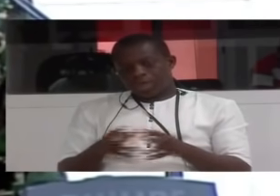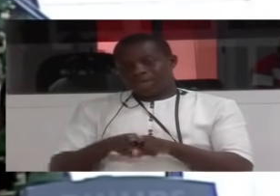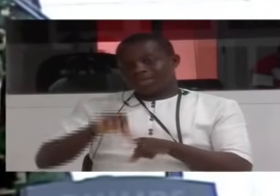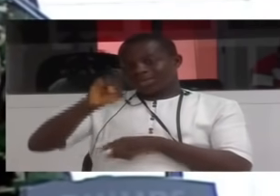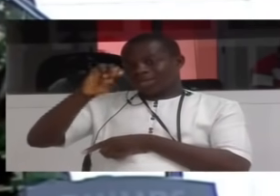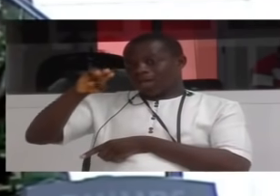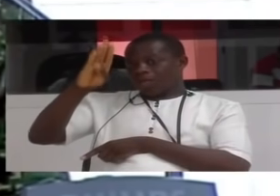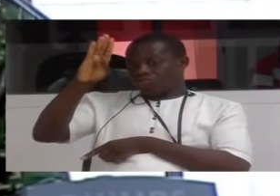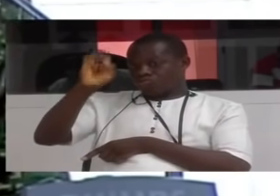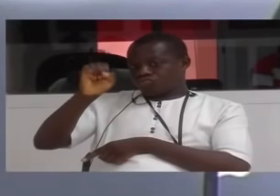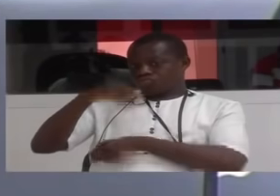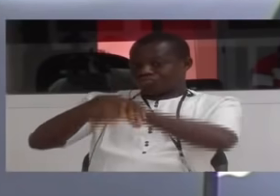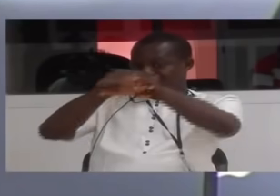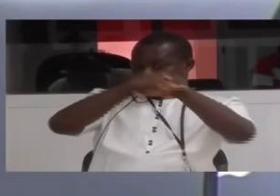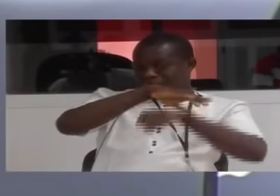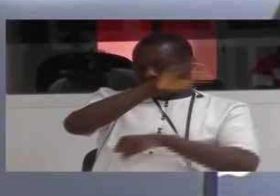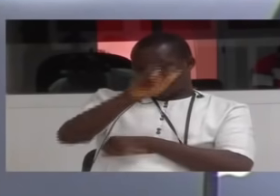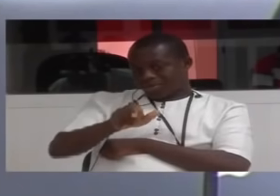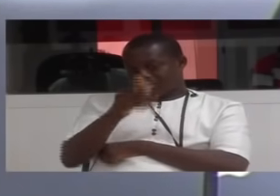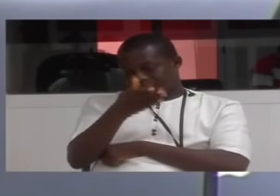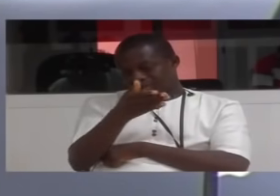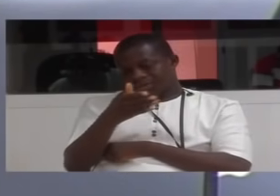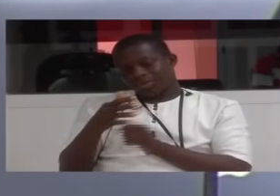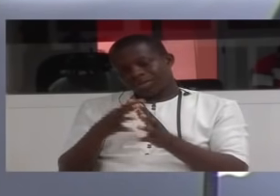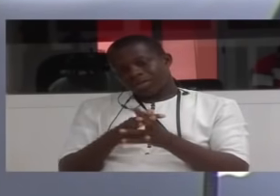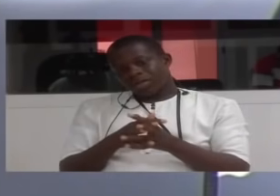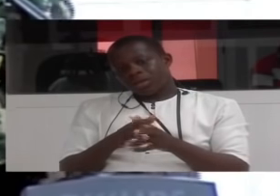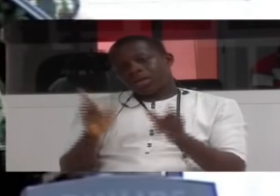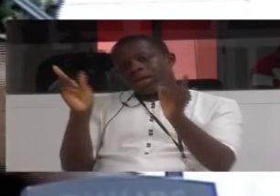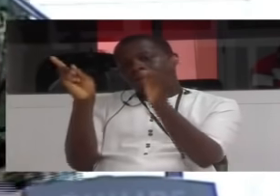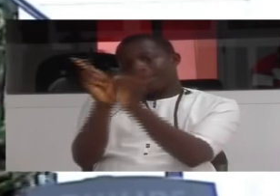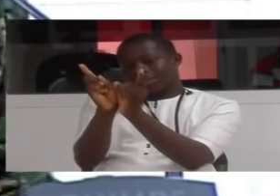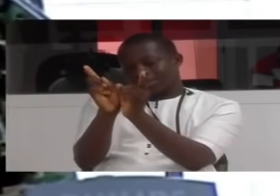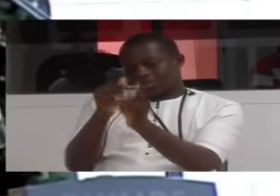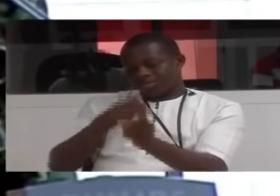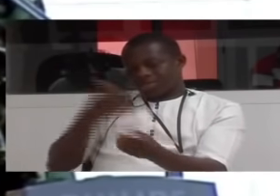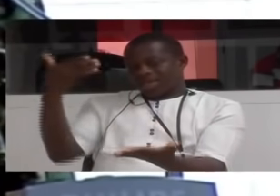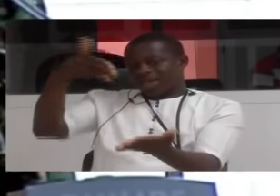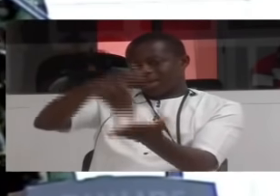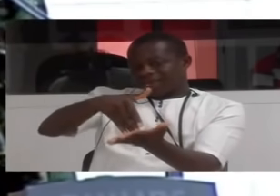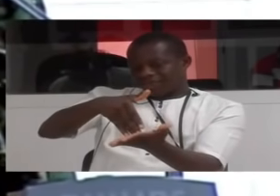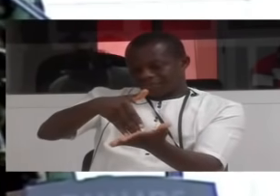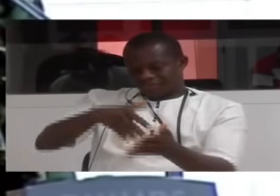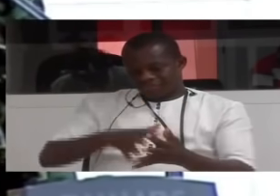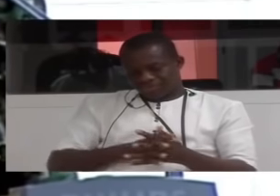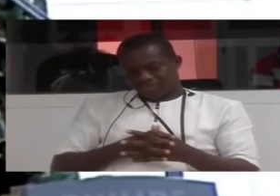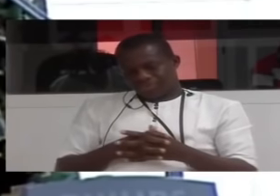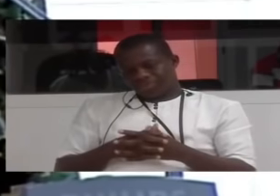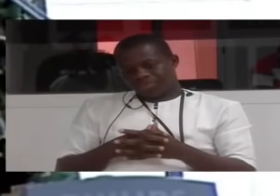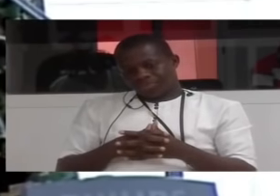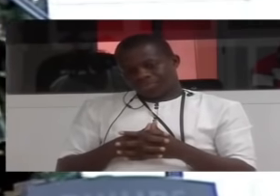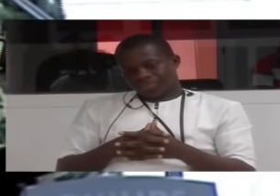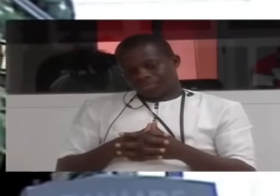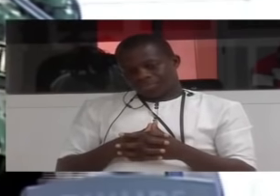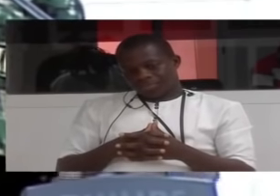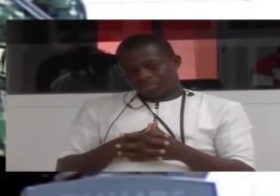indigo. Sambu brought him. Anakamu mudaje kusuma aksi. At that time, as they came in, it also